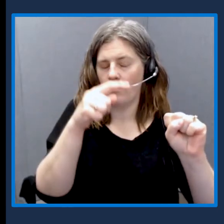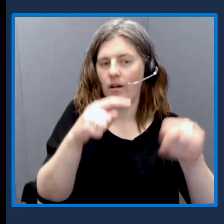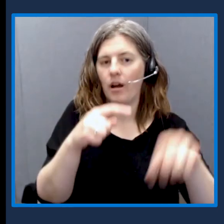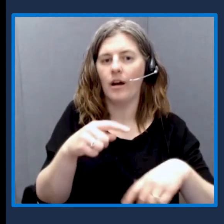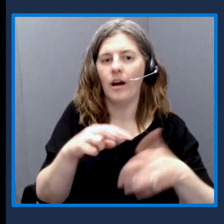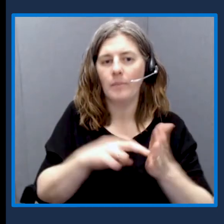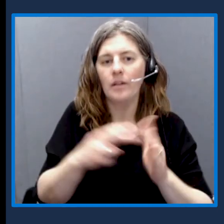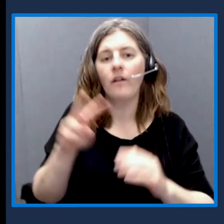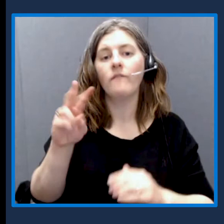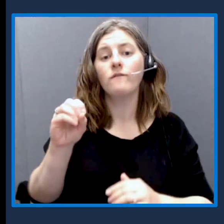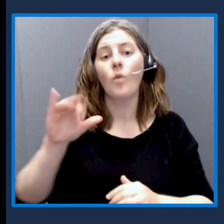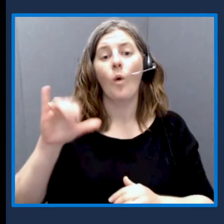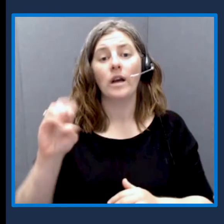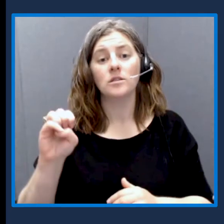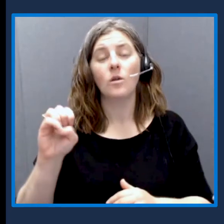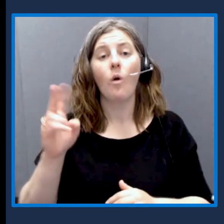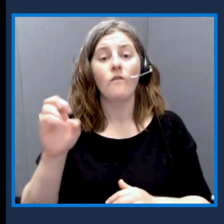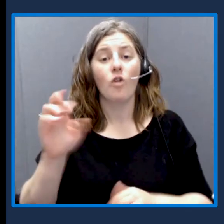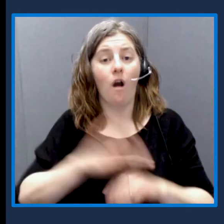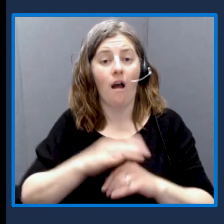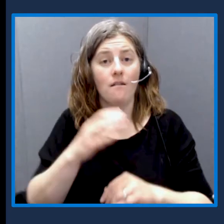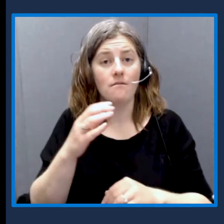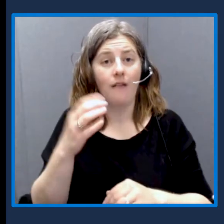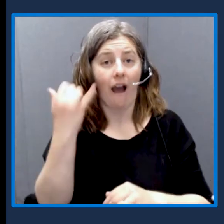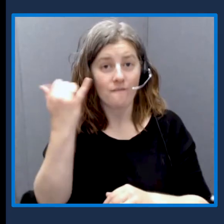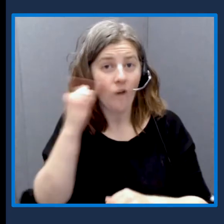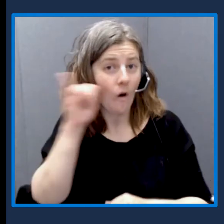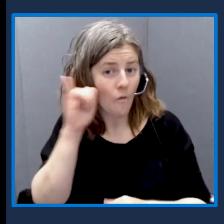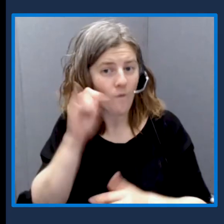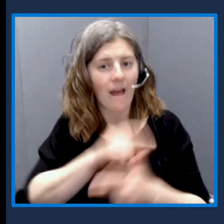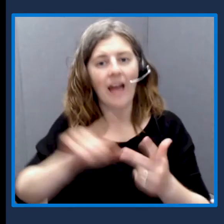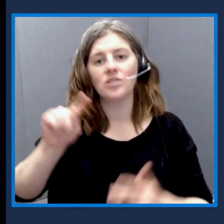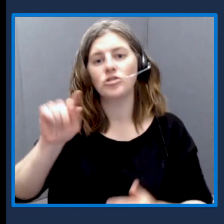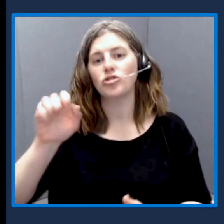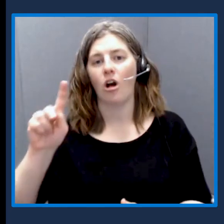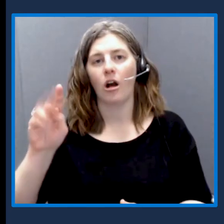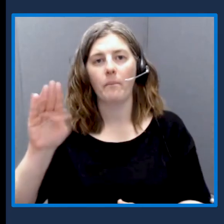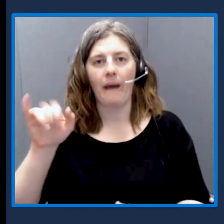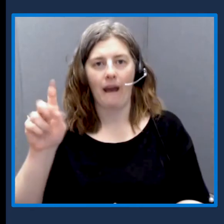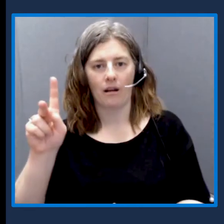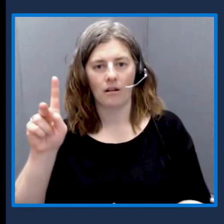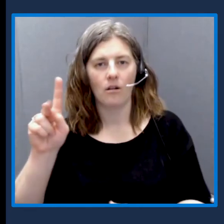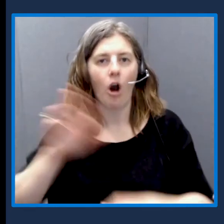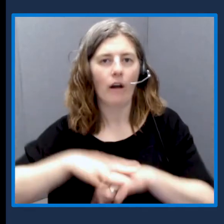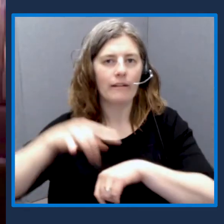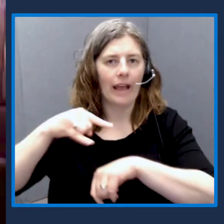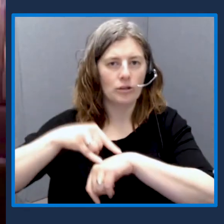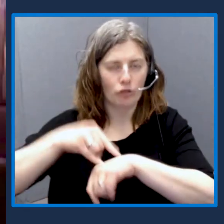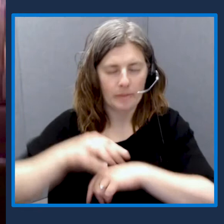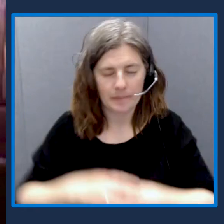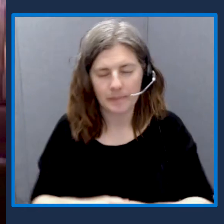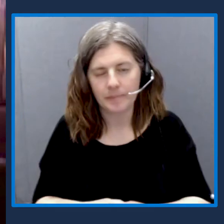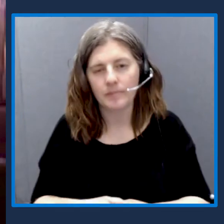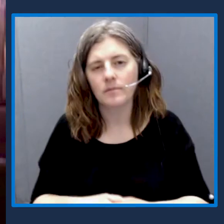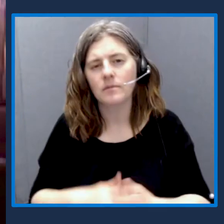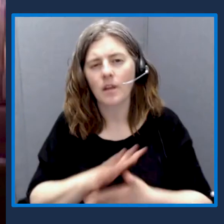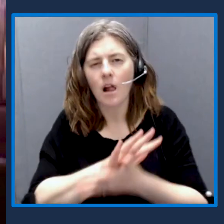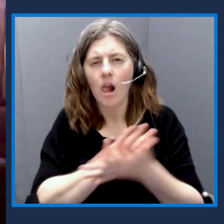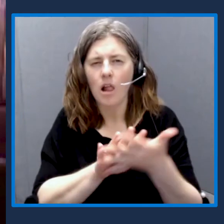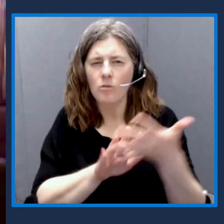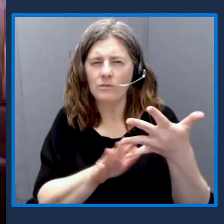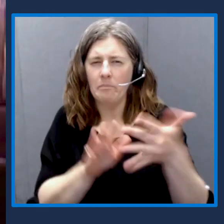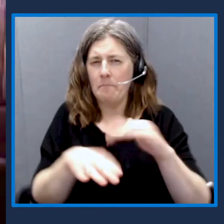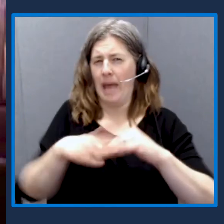VoiceOver on your iPhone, and TalkBack on Android. And what you're going to be